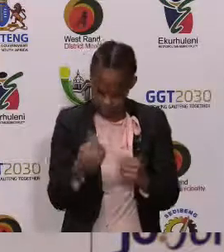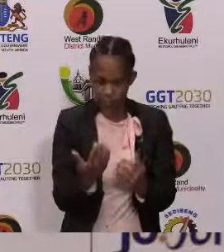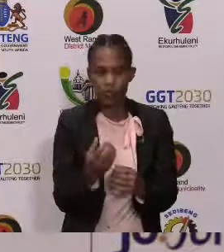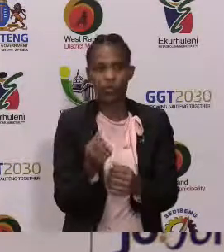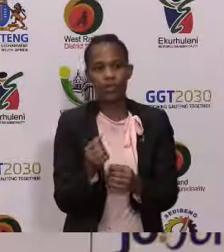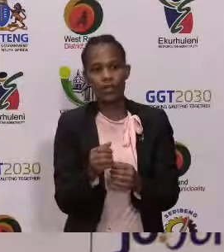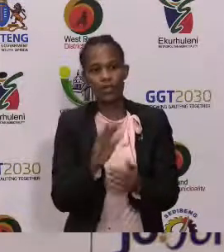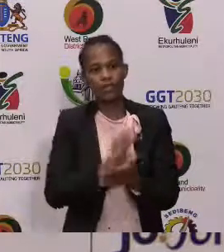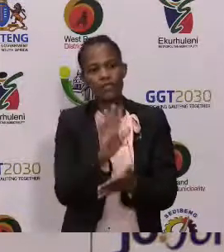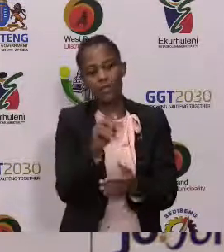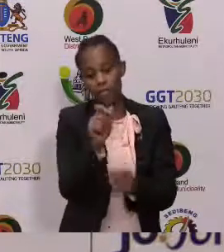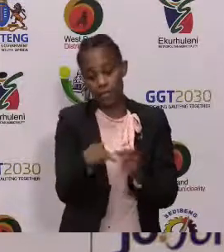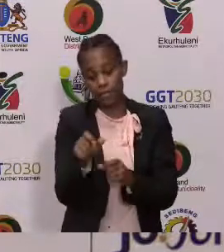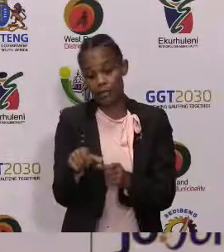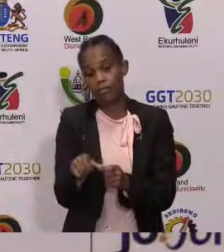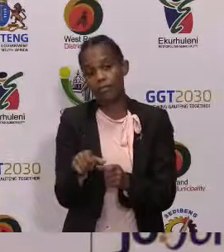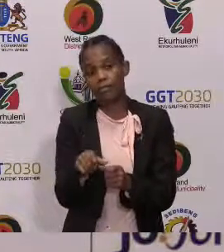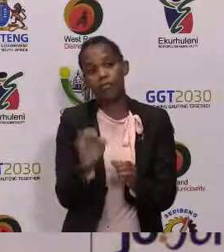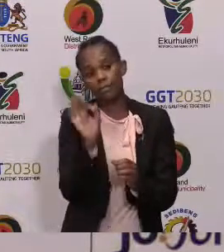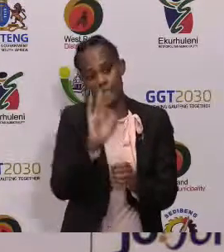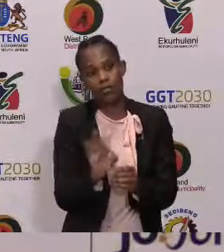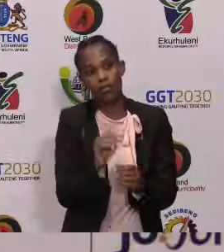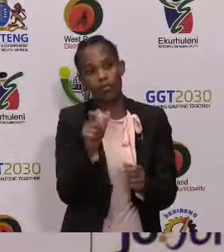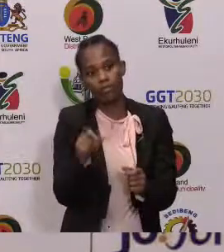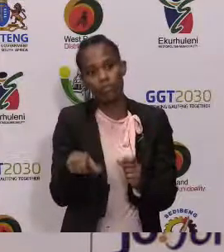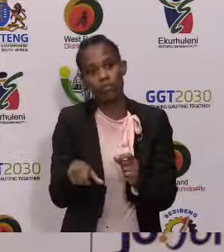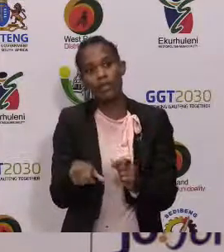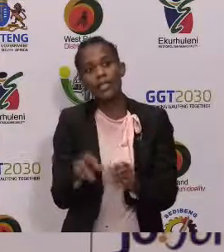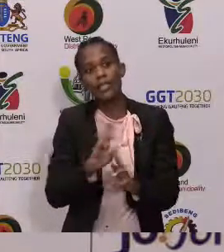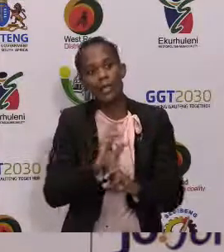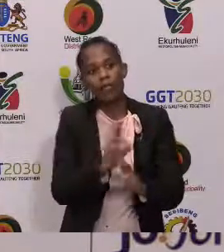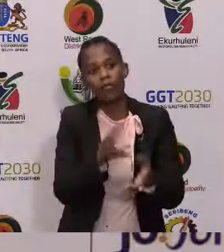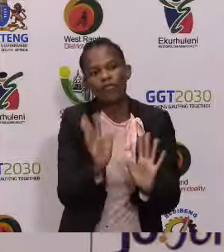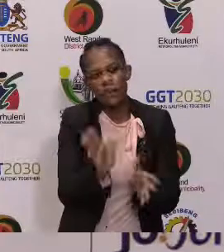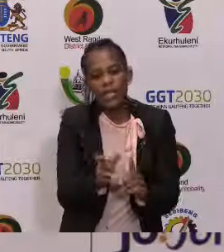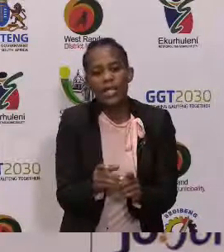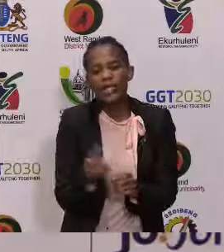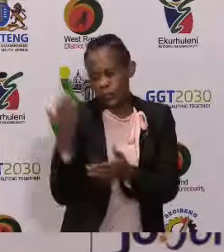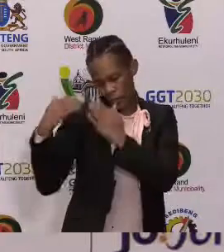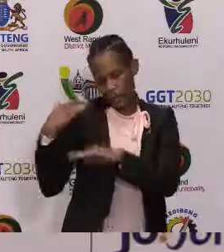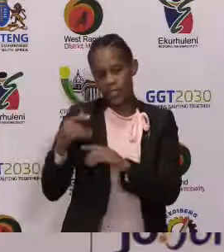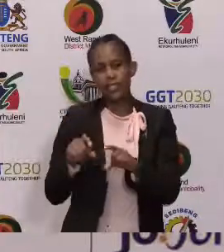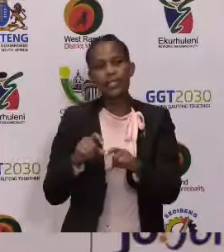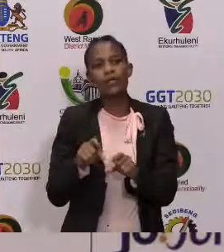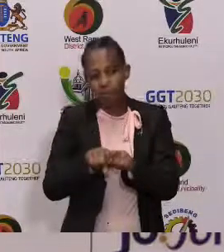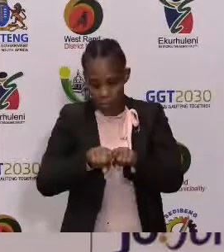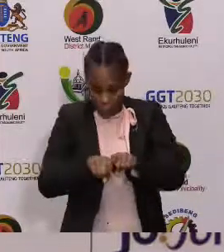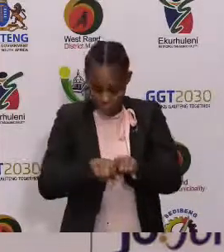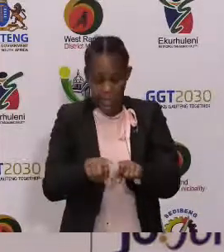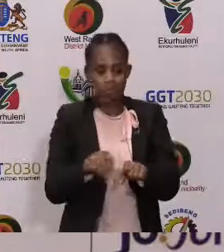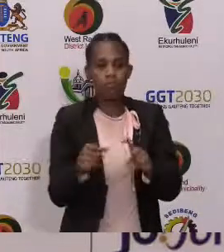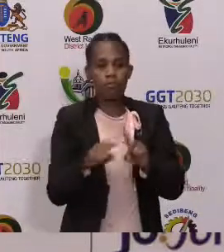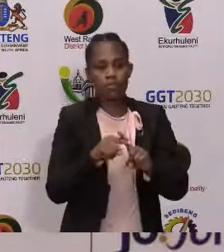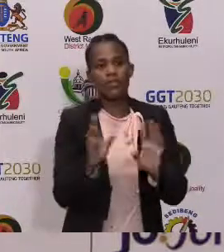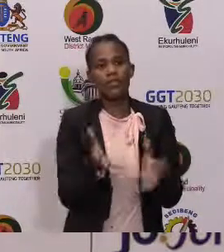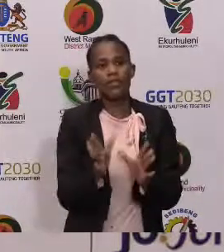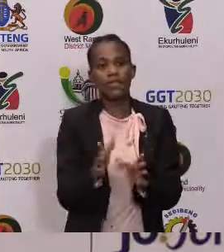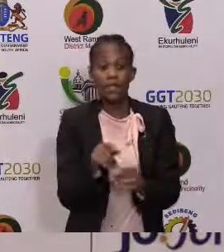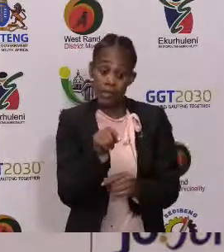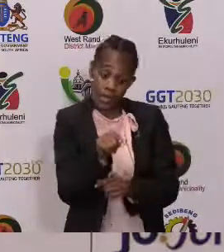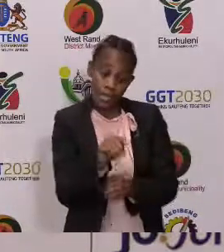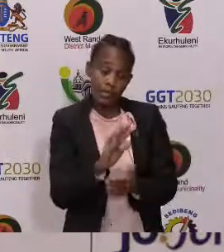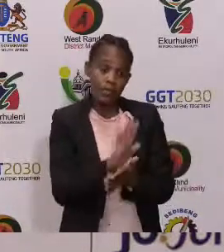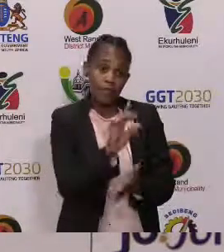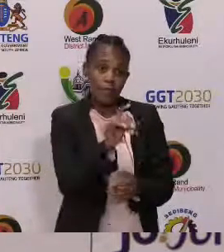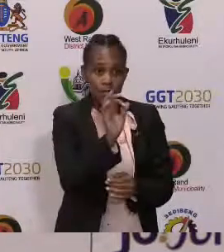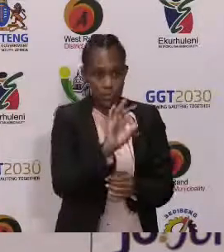15% of the people that were tested for the virus reported that they were previously positive when they were tested. Now, of that 15%,